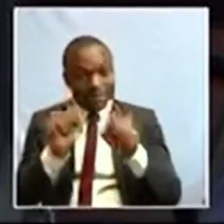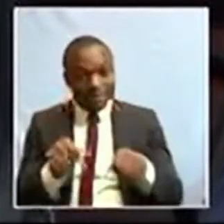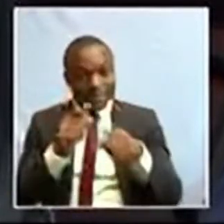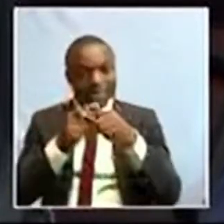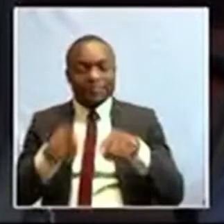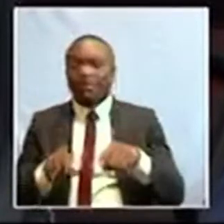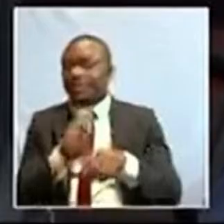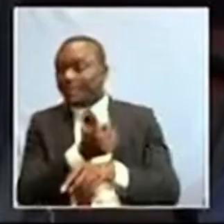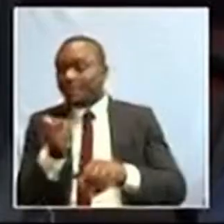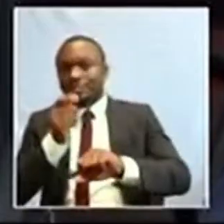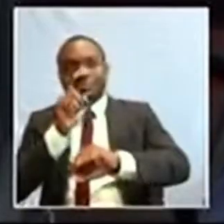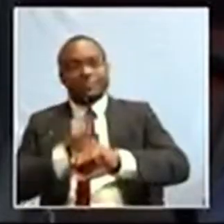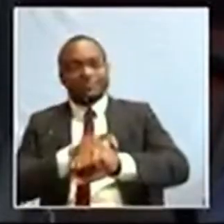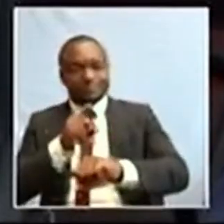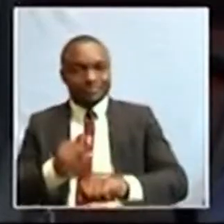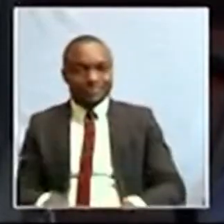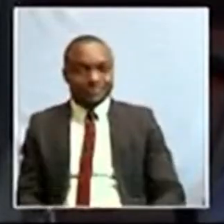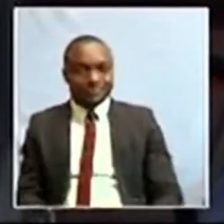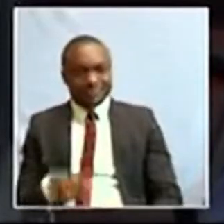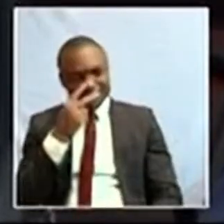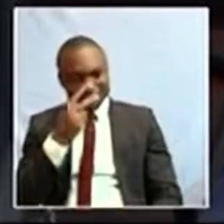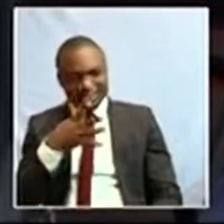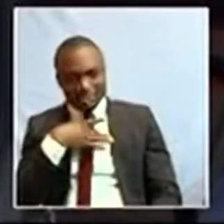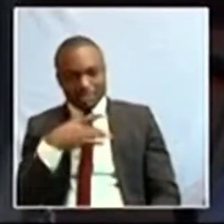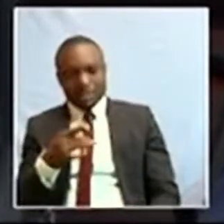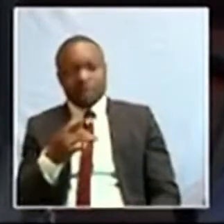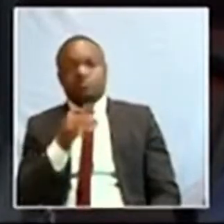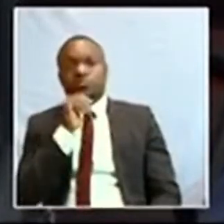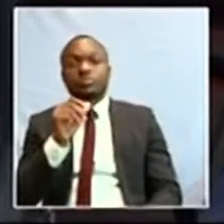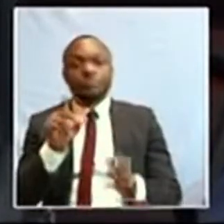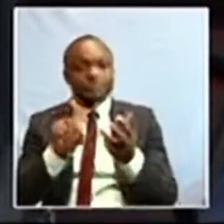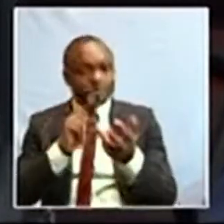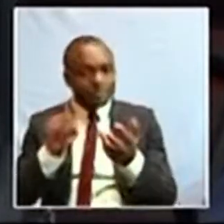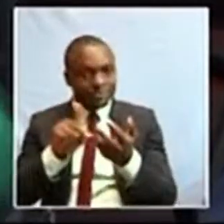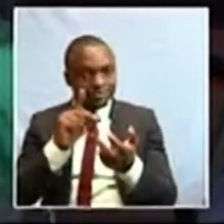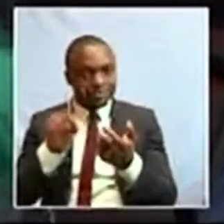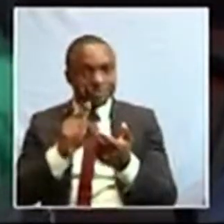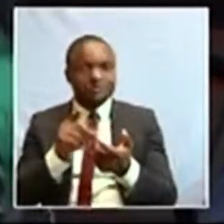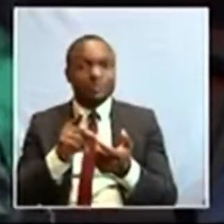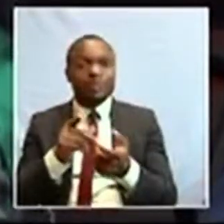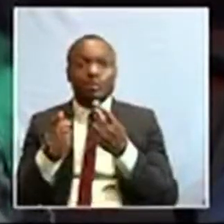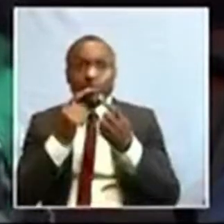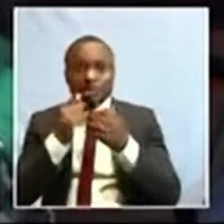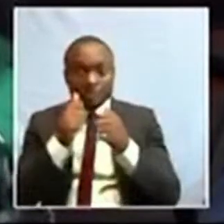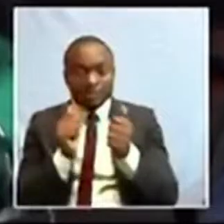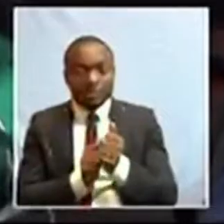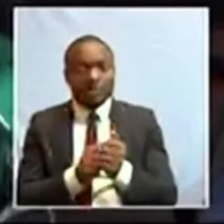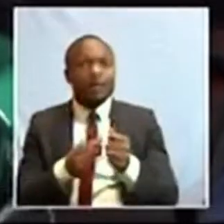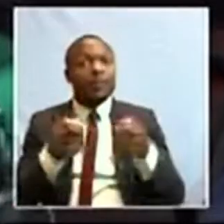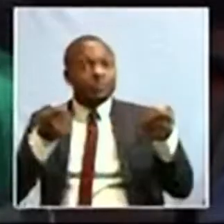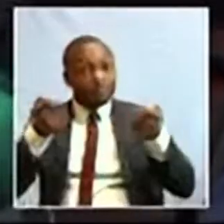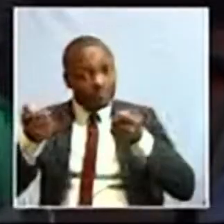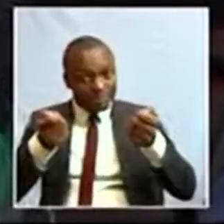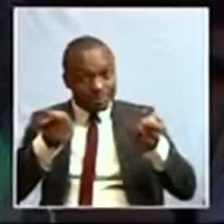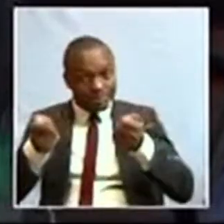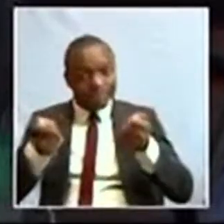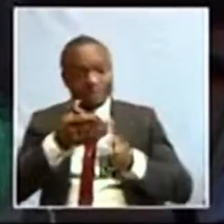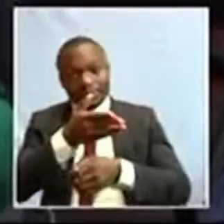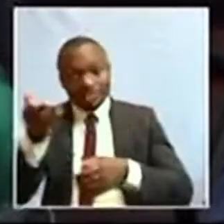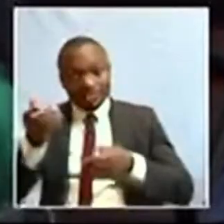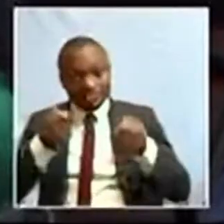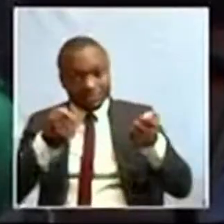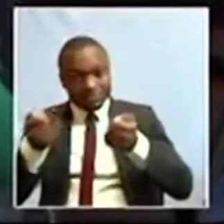anytime, and obviously it looks like it's not a priority. And I'm sure we're talking about vehicles. Their vehicles